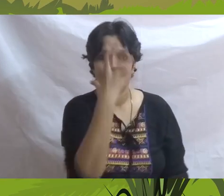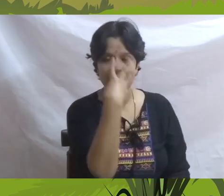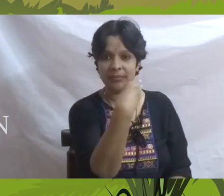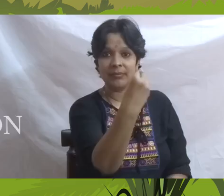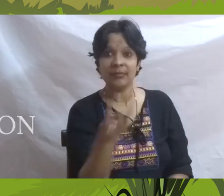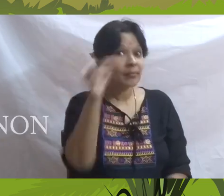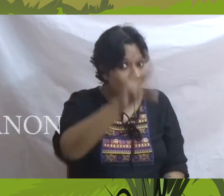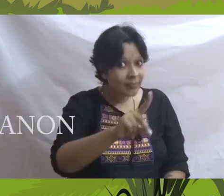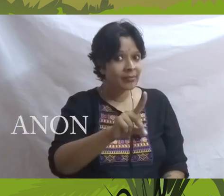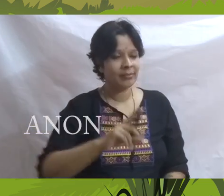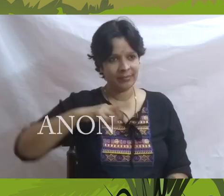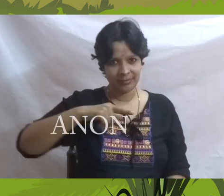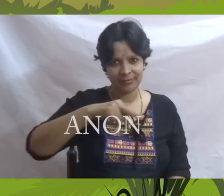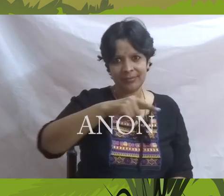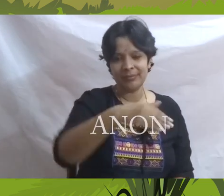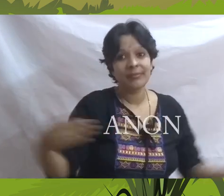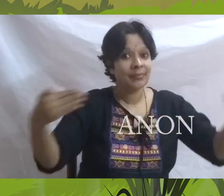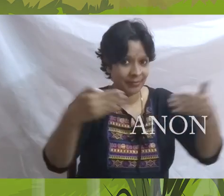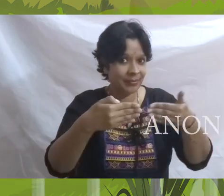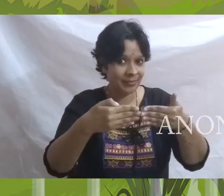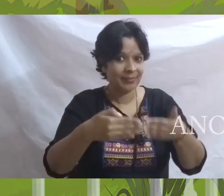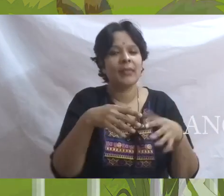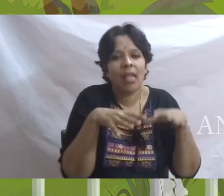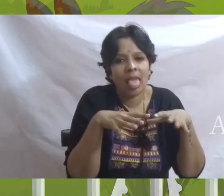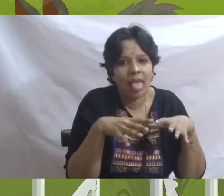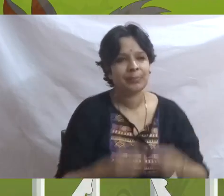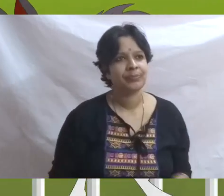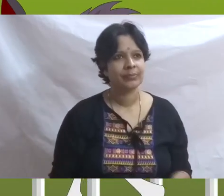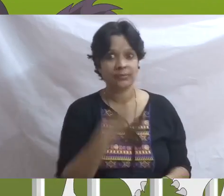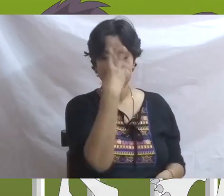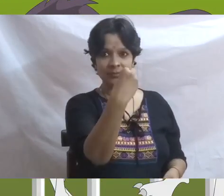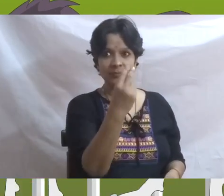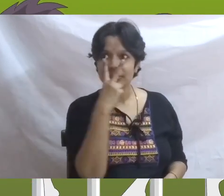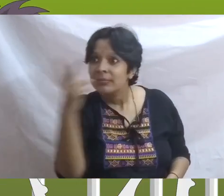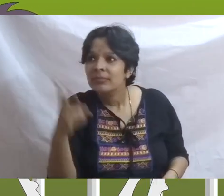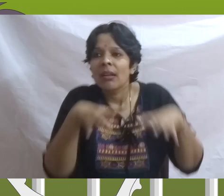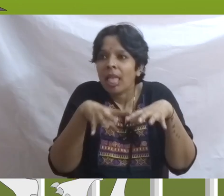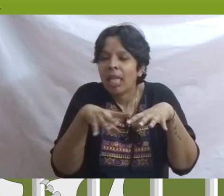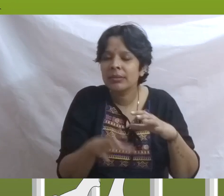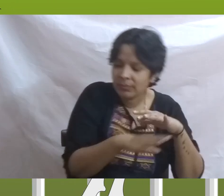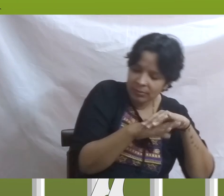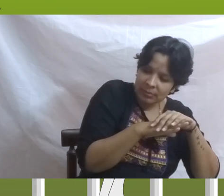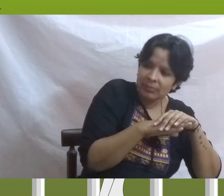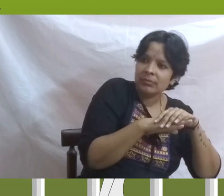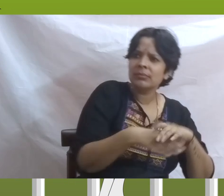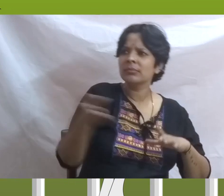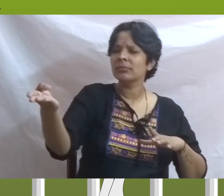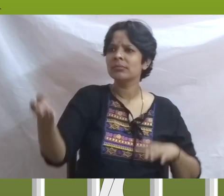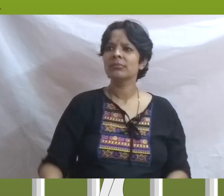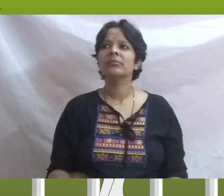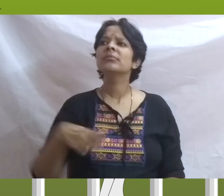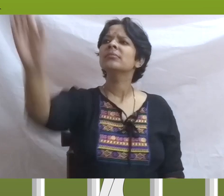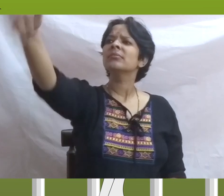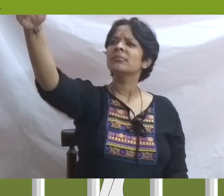Some days later, the wolf came back for the promised feast. He found the dog in his master's yard and asked him to come out